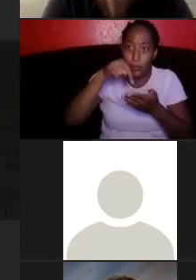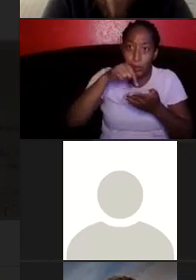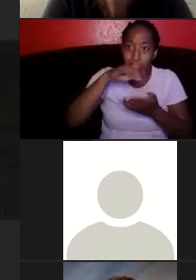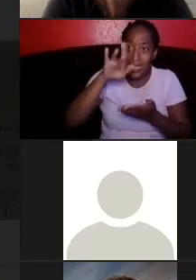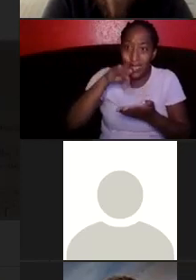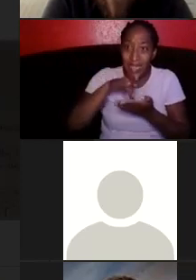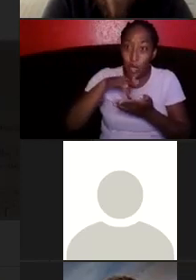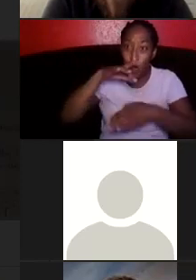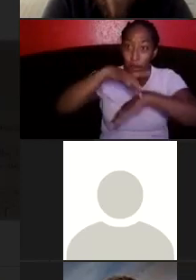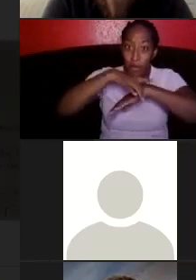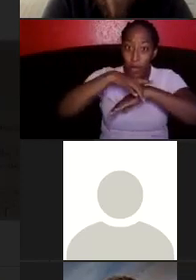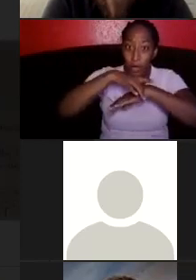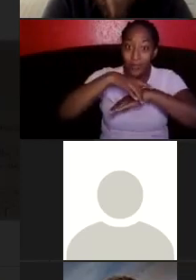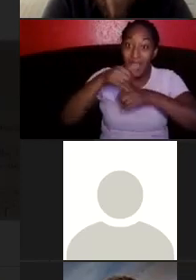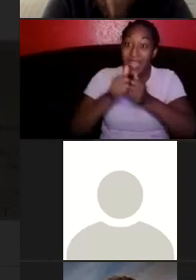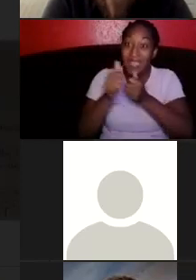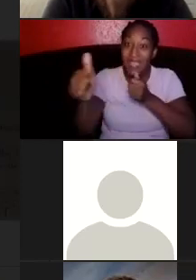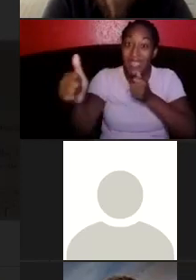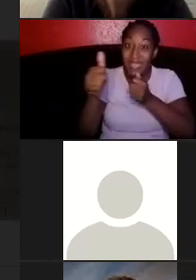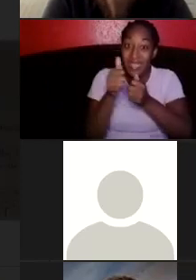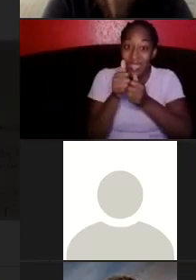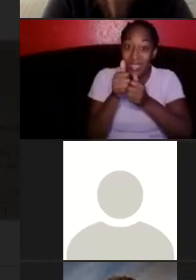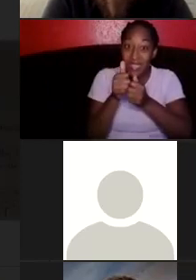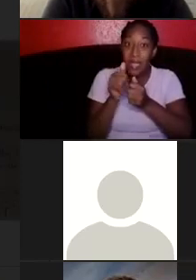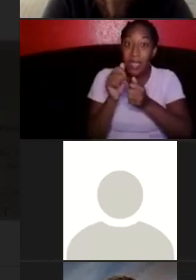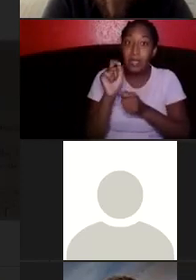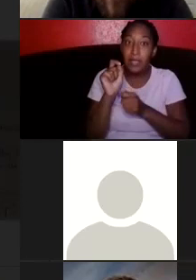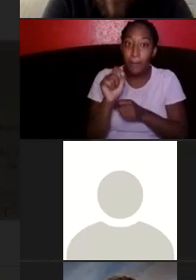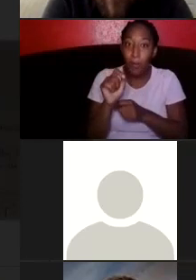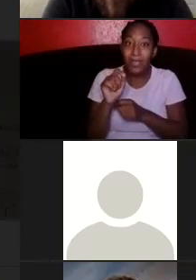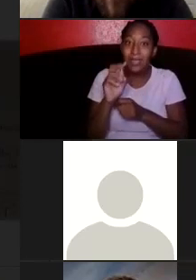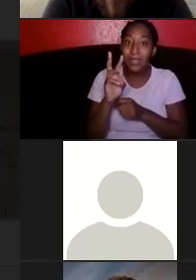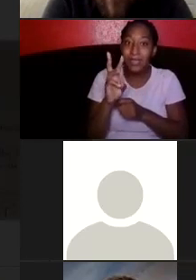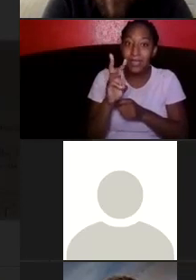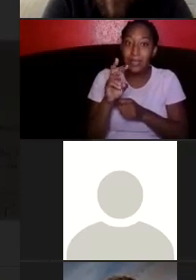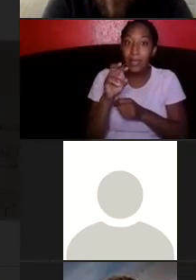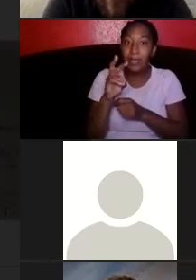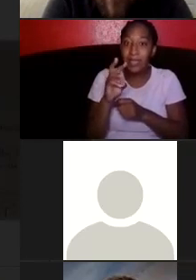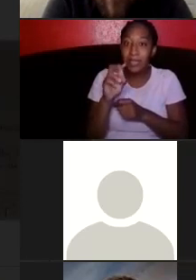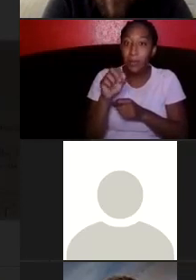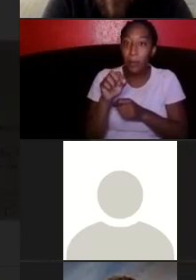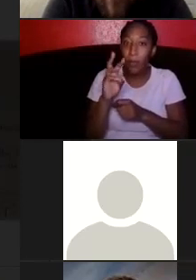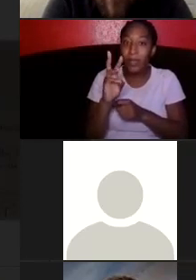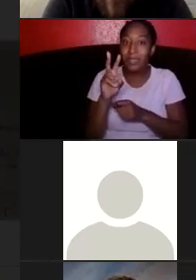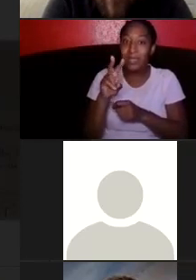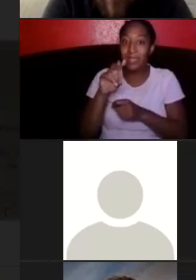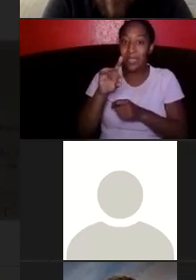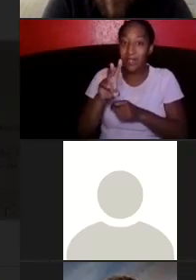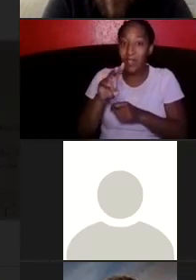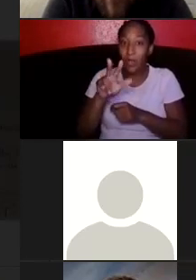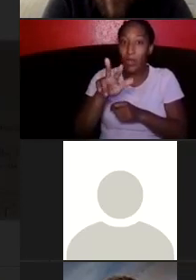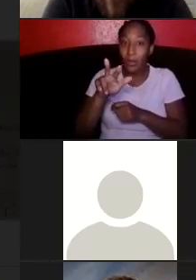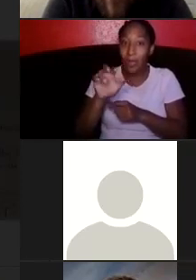meters. Because the radius of the Earth is so big that, you know, the distance from your